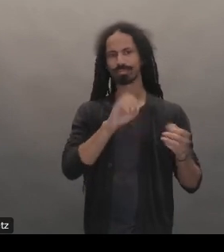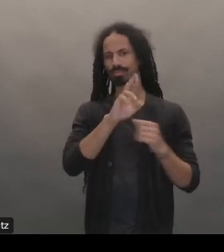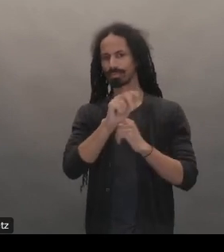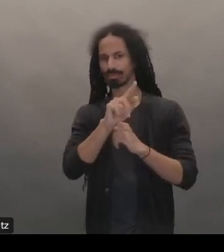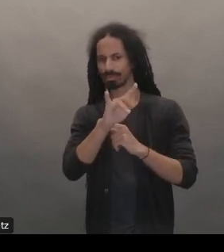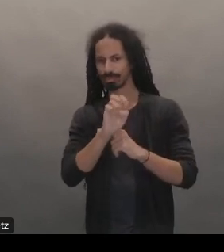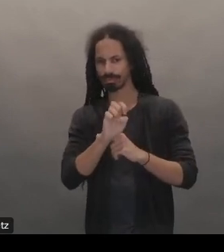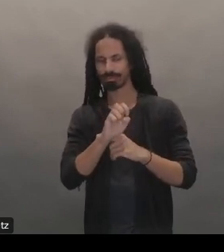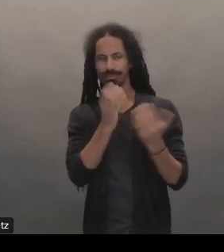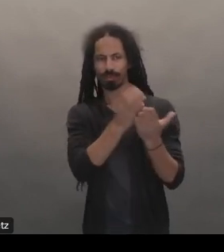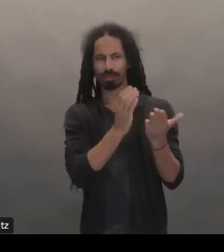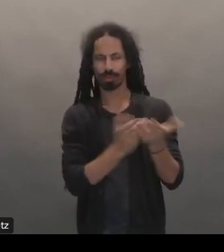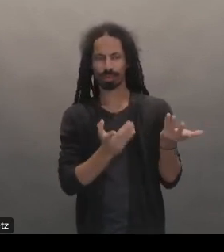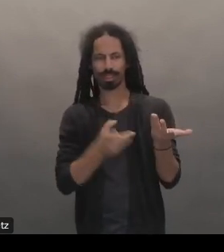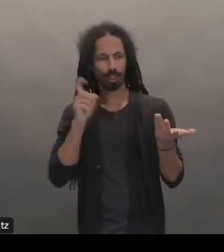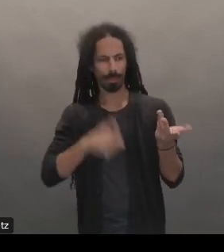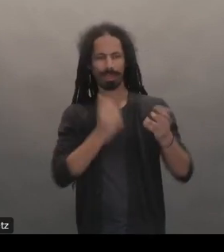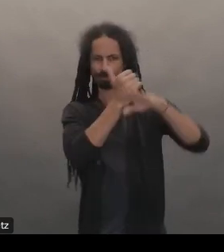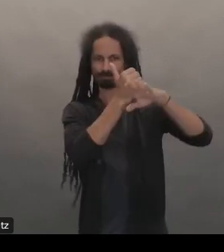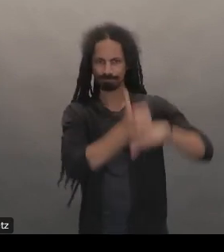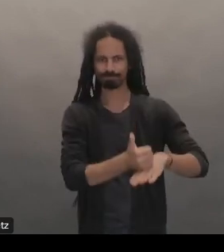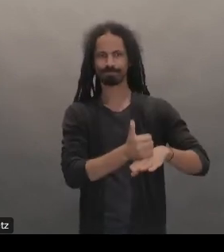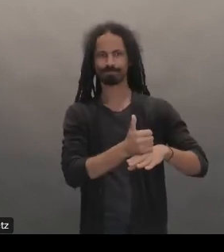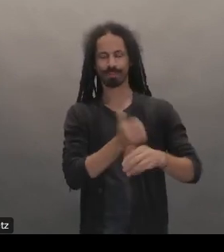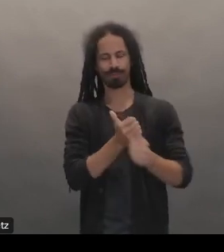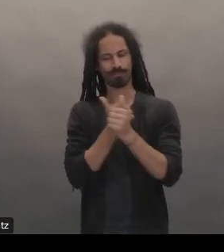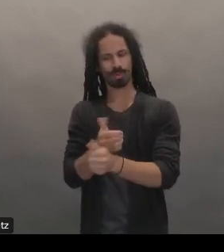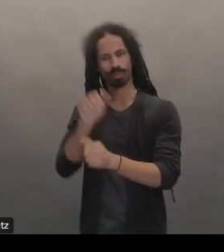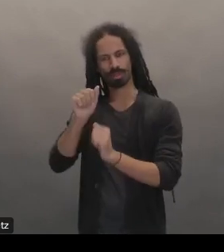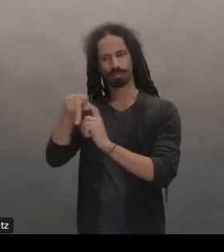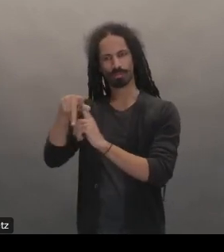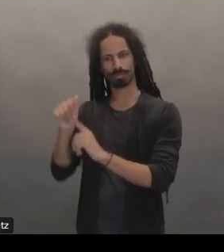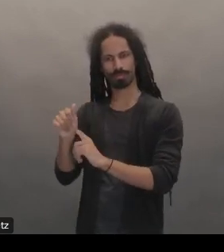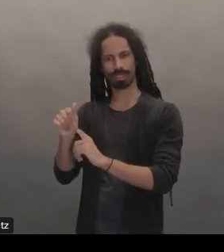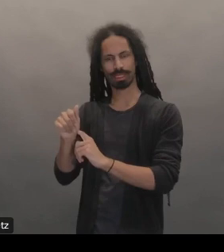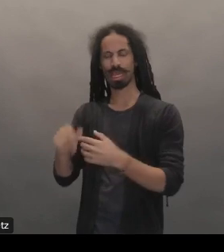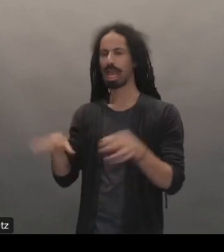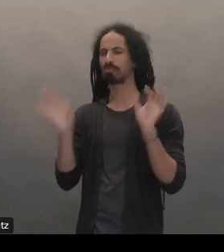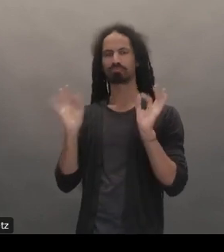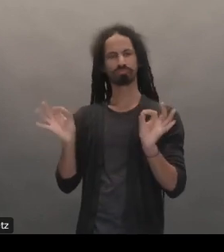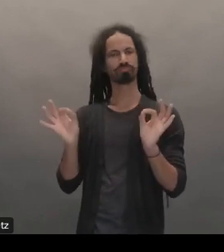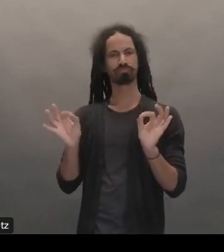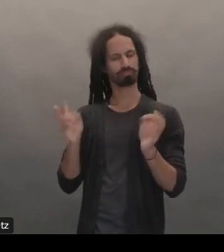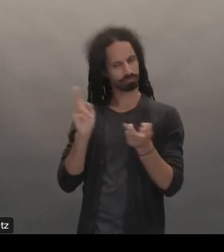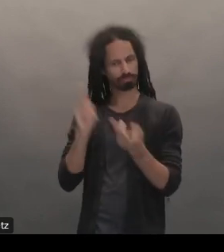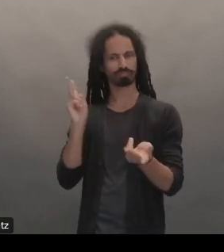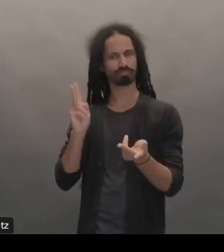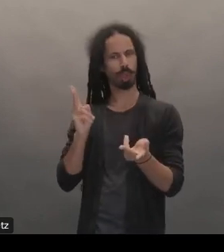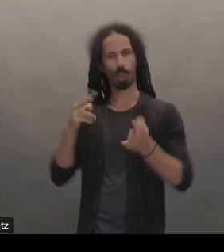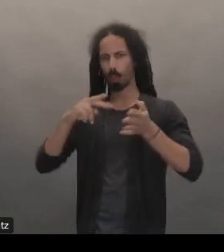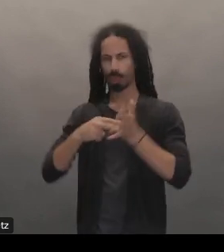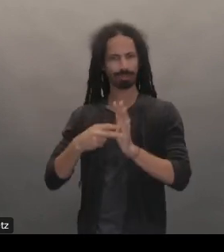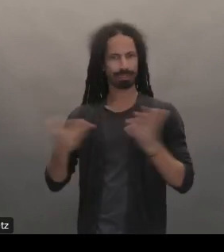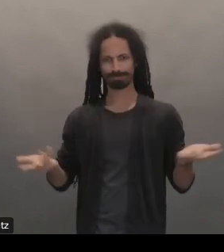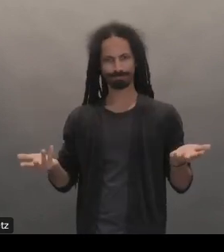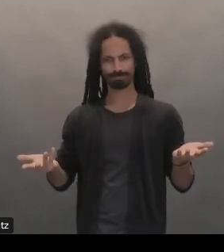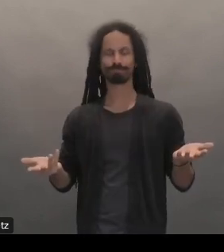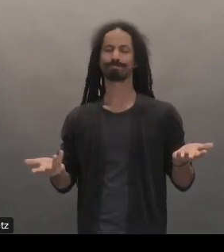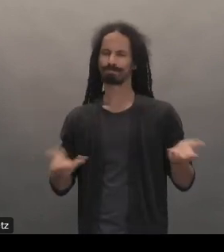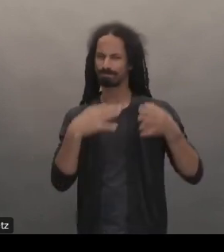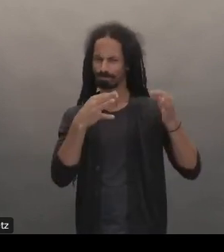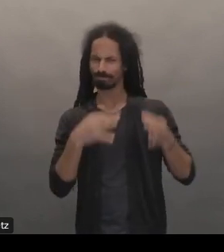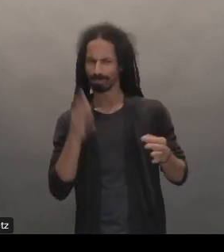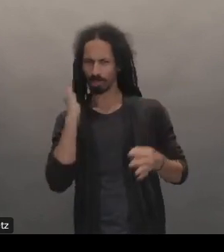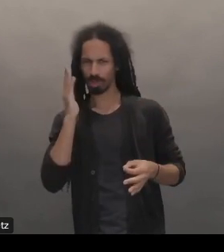assignments should be formatted using APA 7 guidelines. Excellent. What does that mean? That's what we're going to go over today. Just for a very